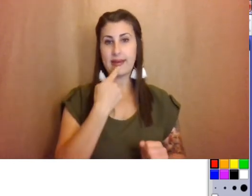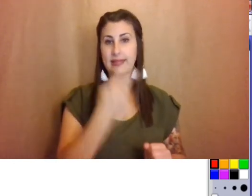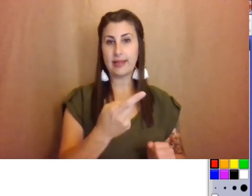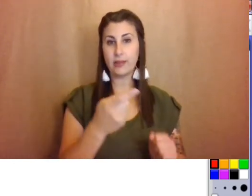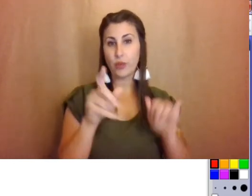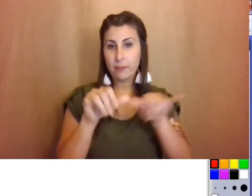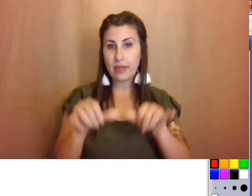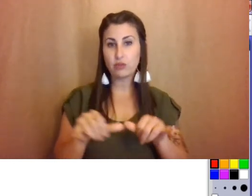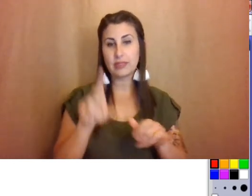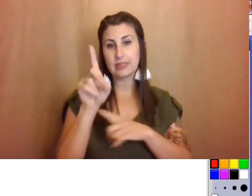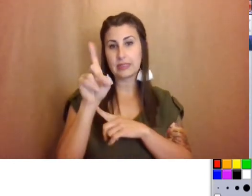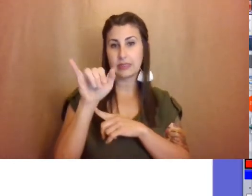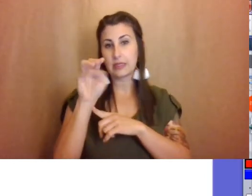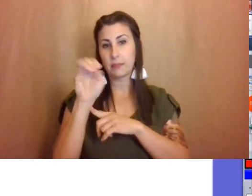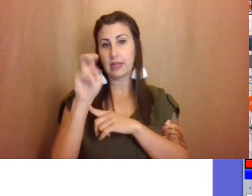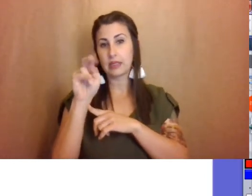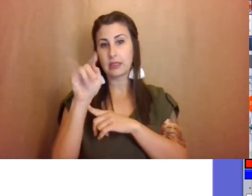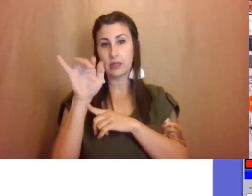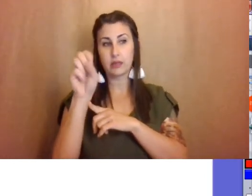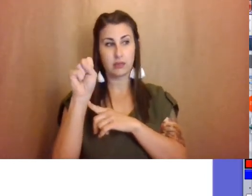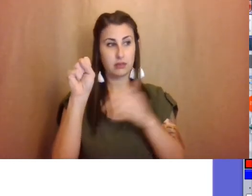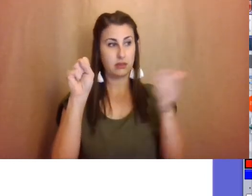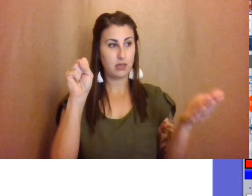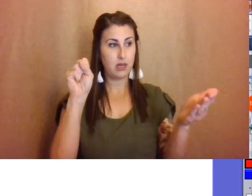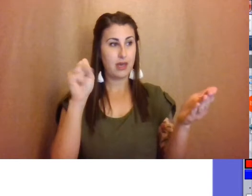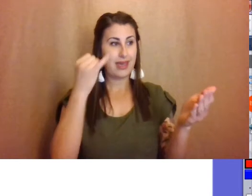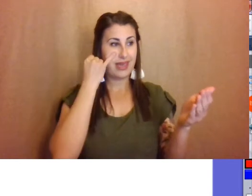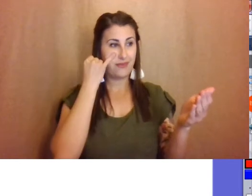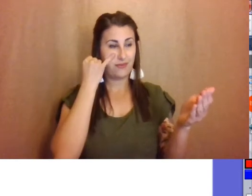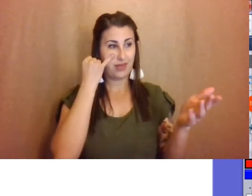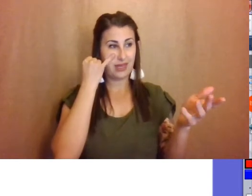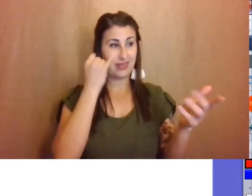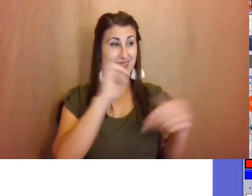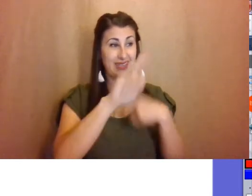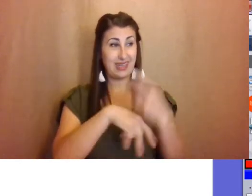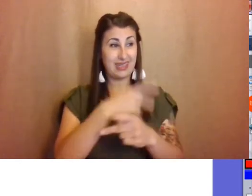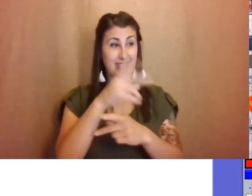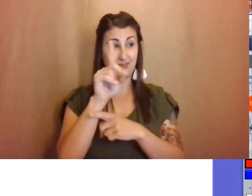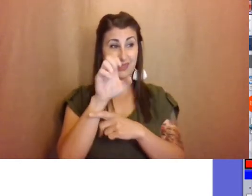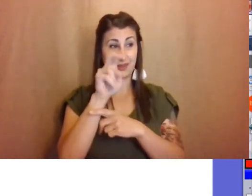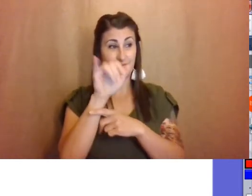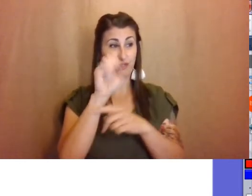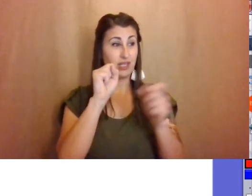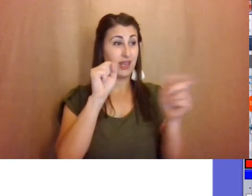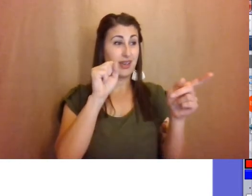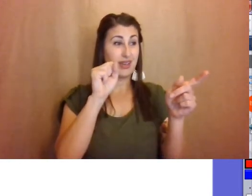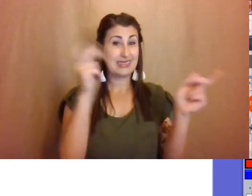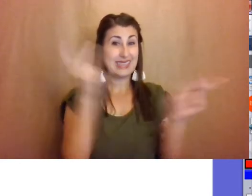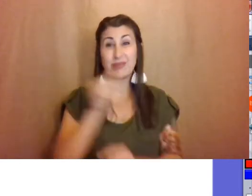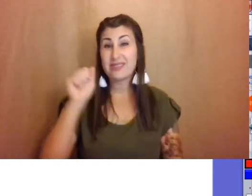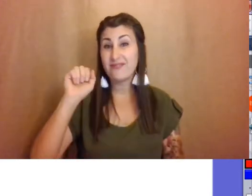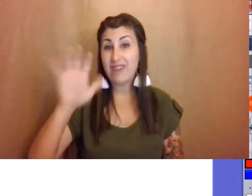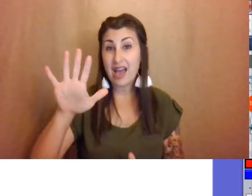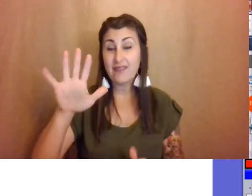I give you dimensions, here's my scale factor. What that means is I'm going to make this dimension here 5 times